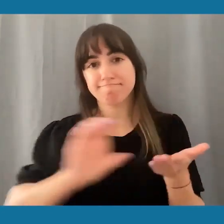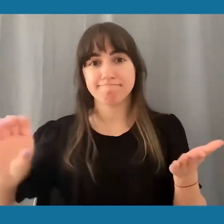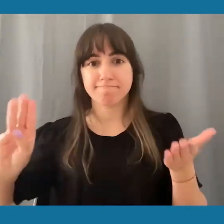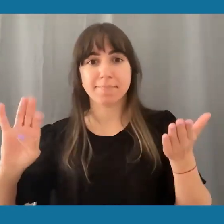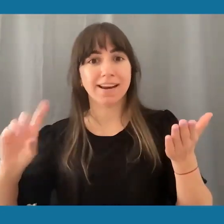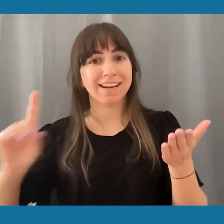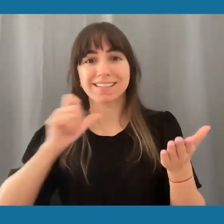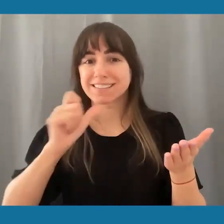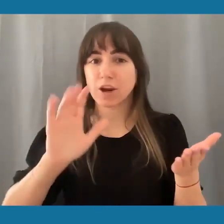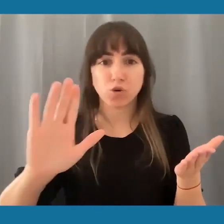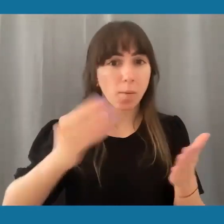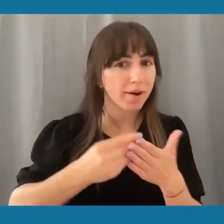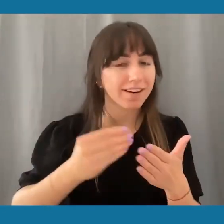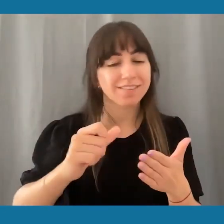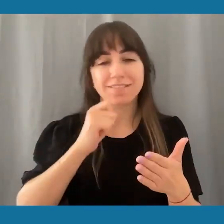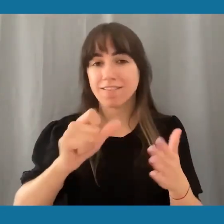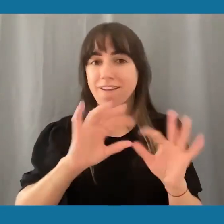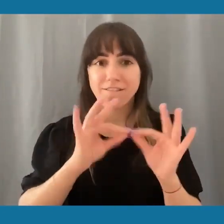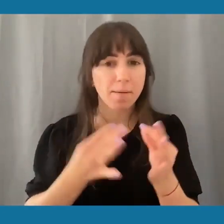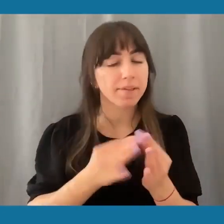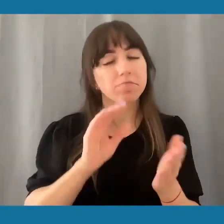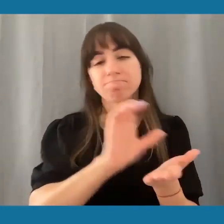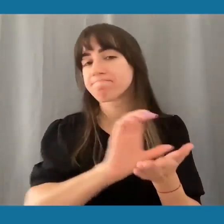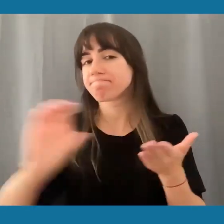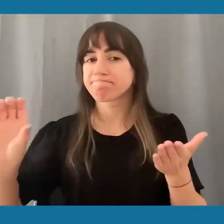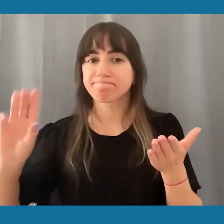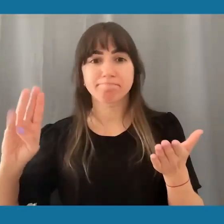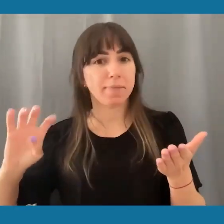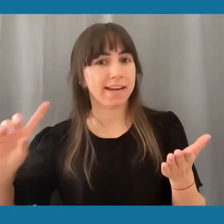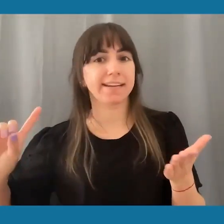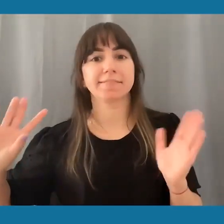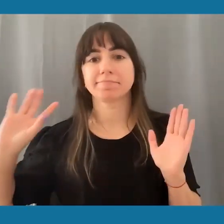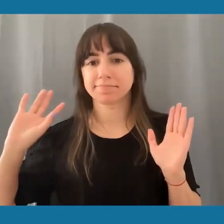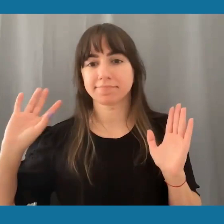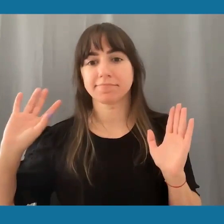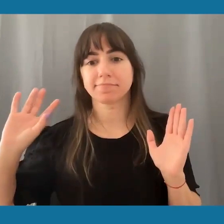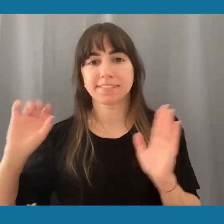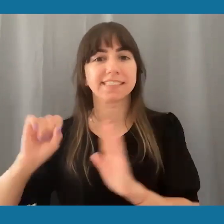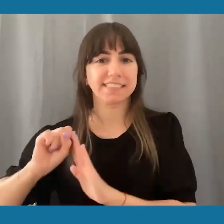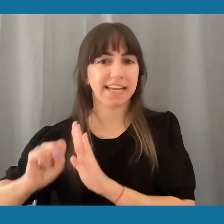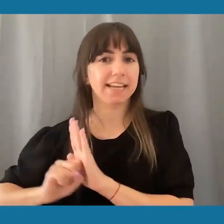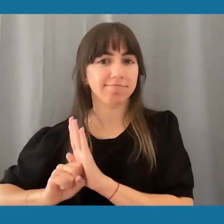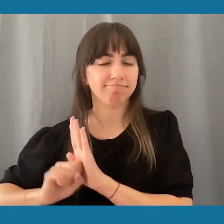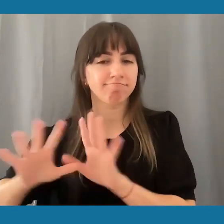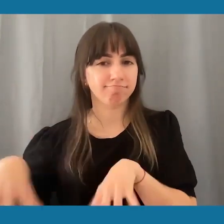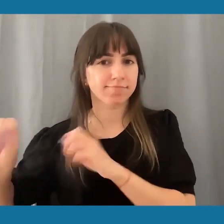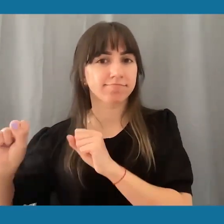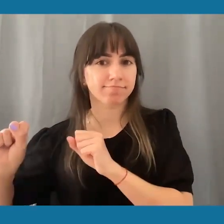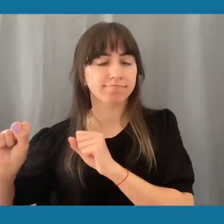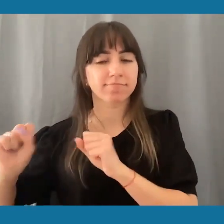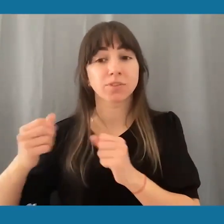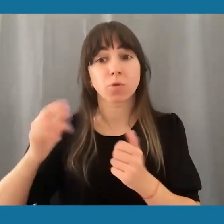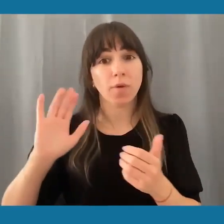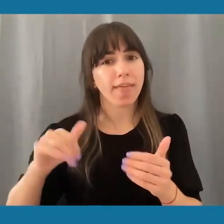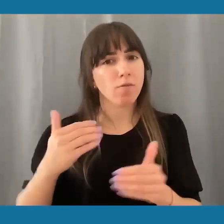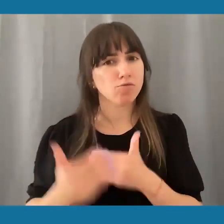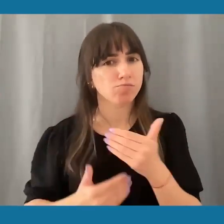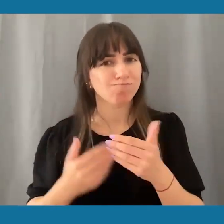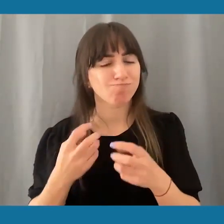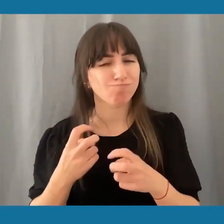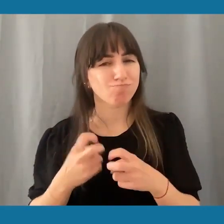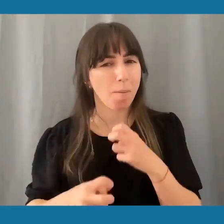It's nobody's. It's not the client's money, but it's the state. So that was a problem for us because we're like, well, they